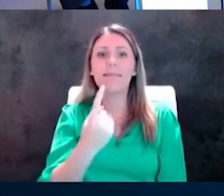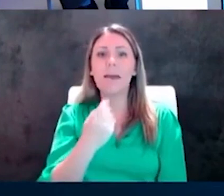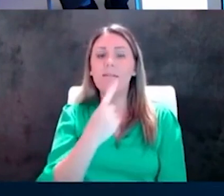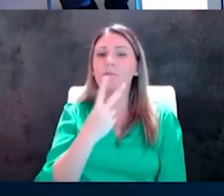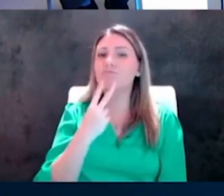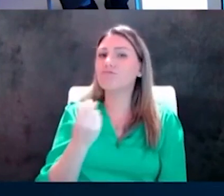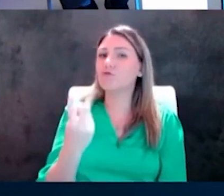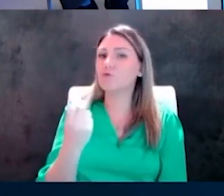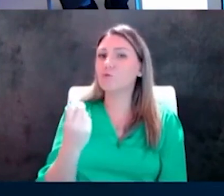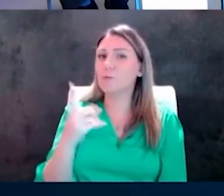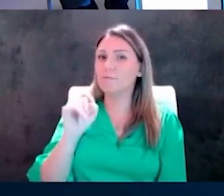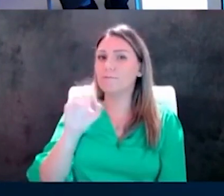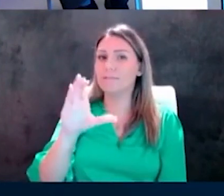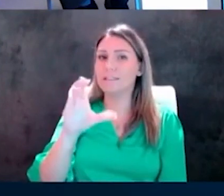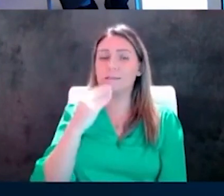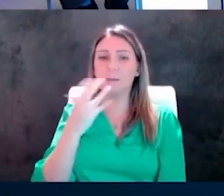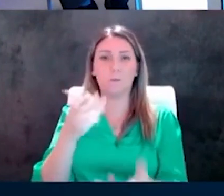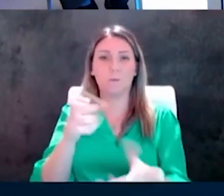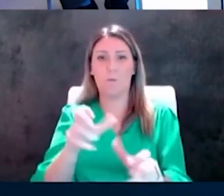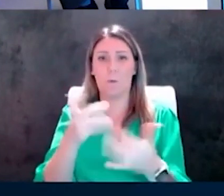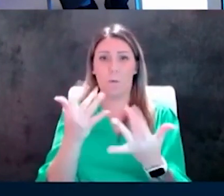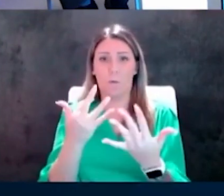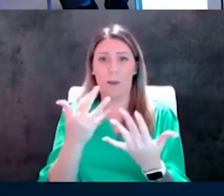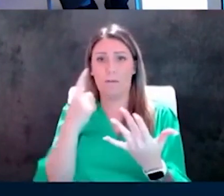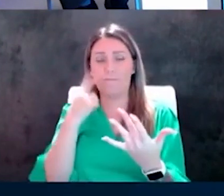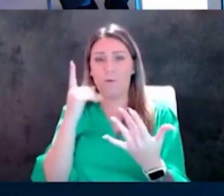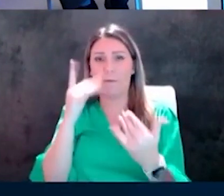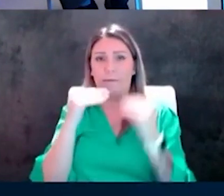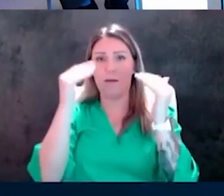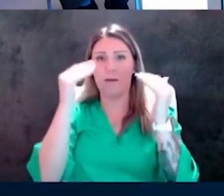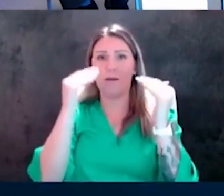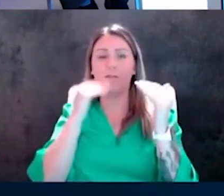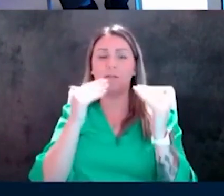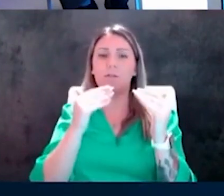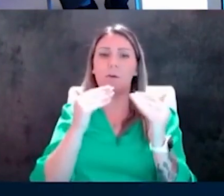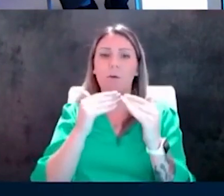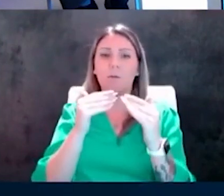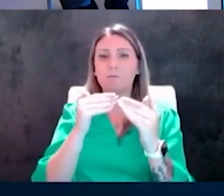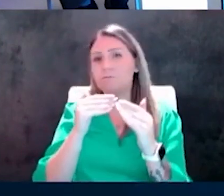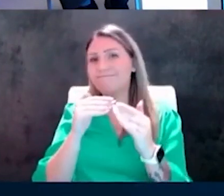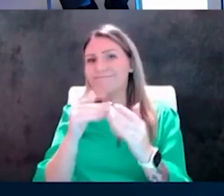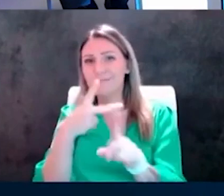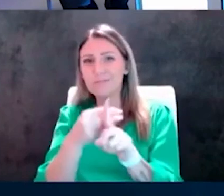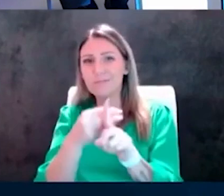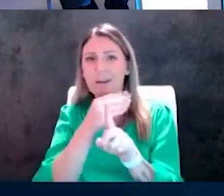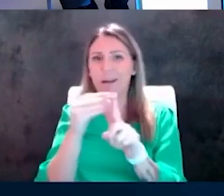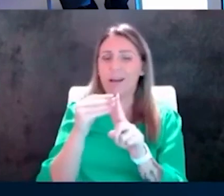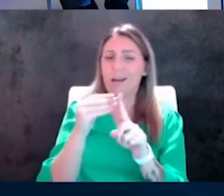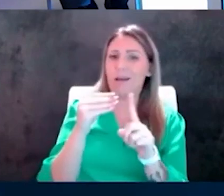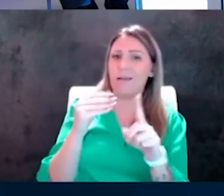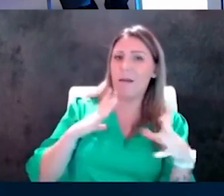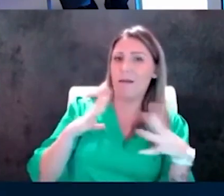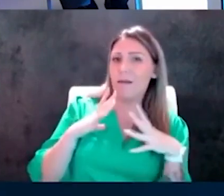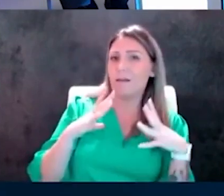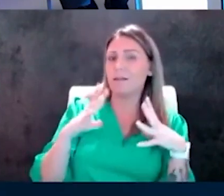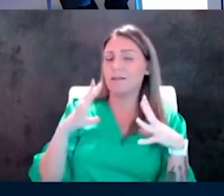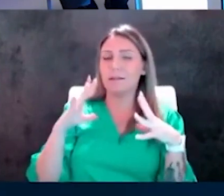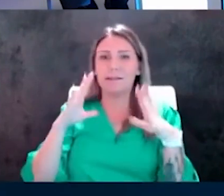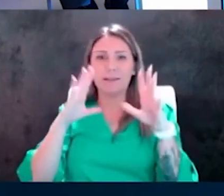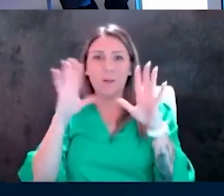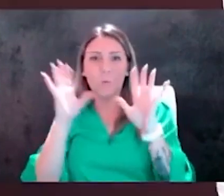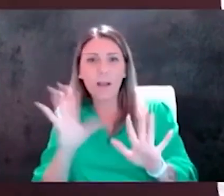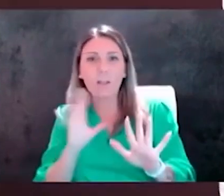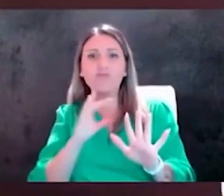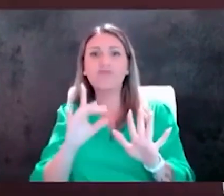want to wait to get the vaccine for the adult dose due to holidays and winter months. Will he get enough protection from the children's dose? That's